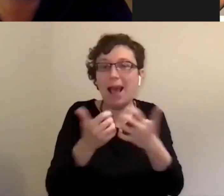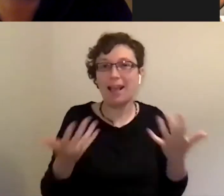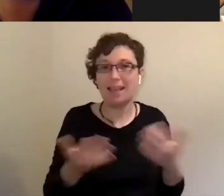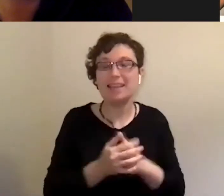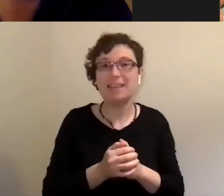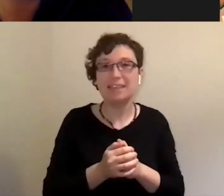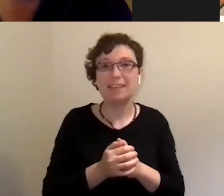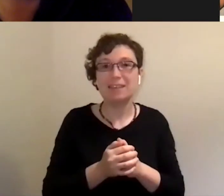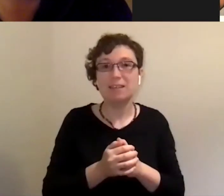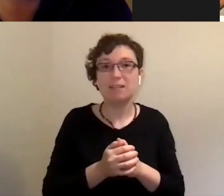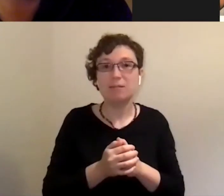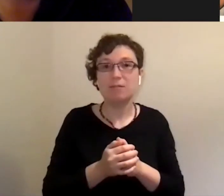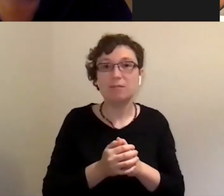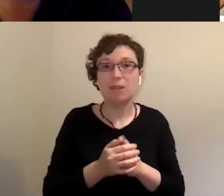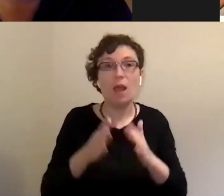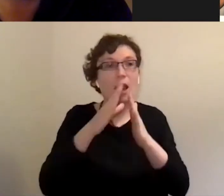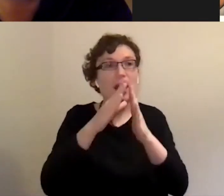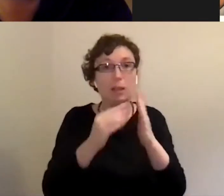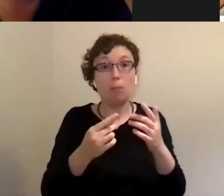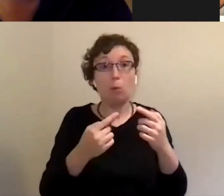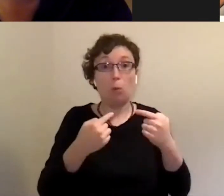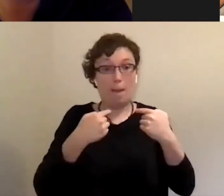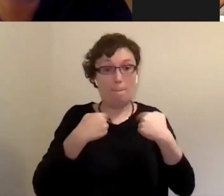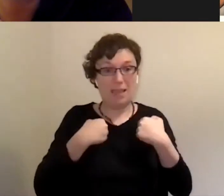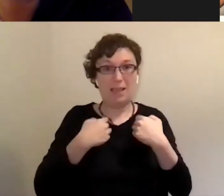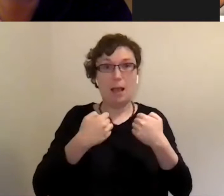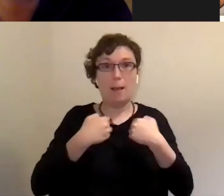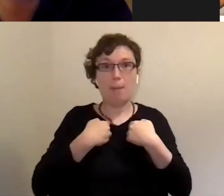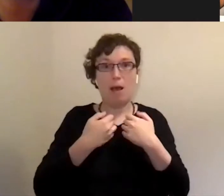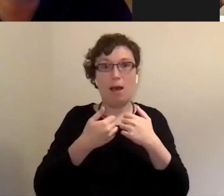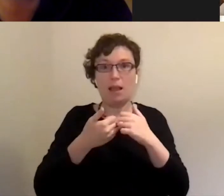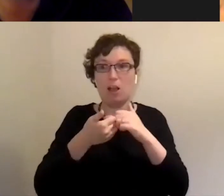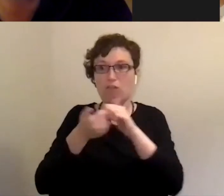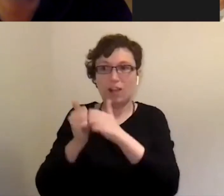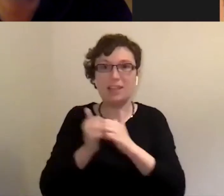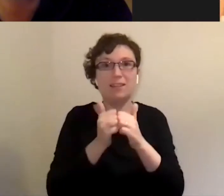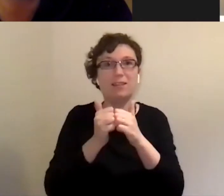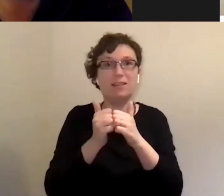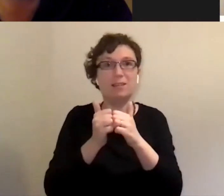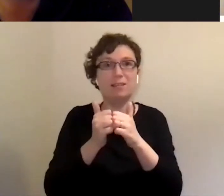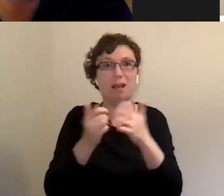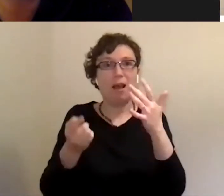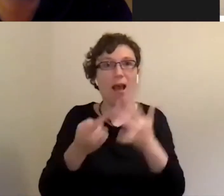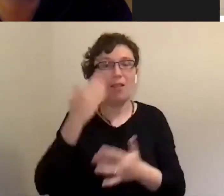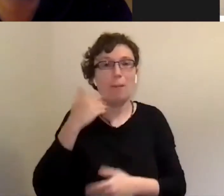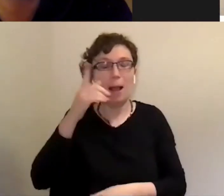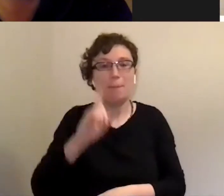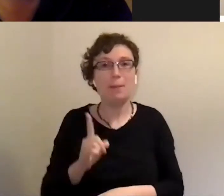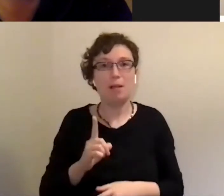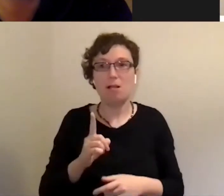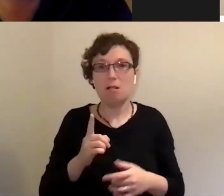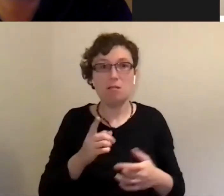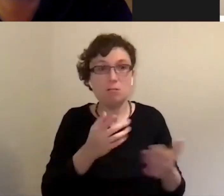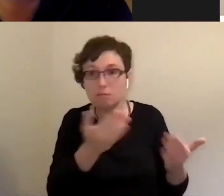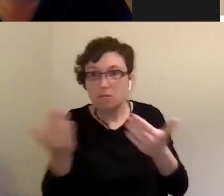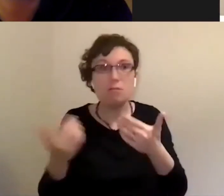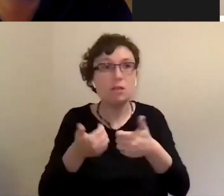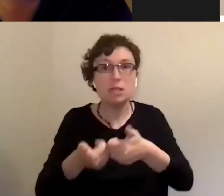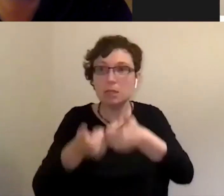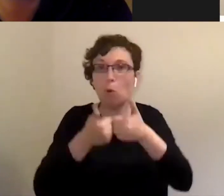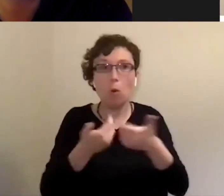you're nowhere to be seen. That isn't being an ally. There's a very big difference between